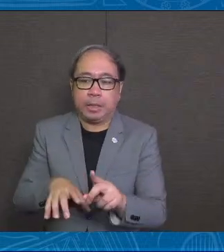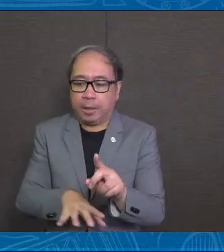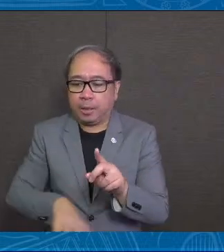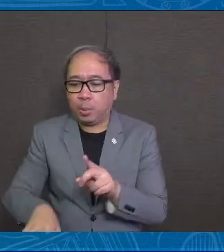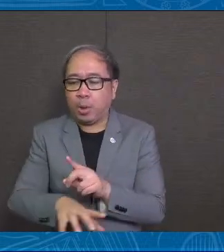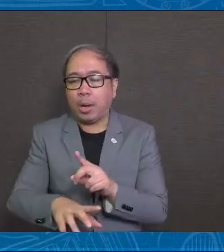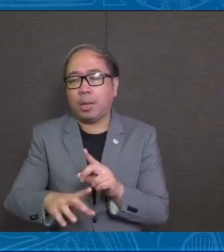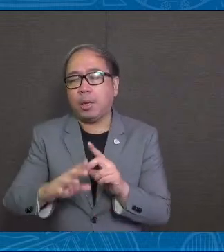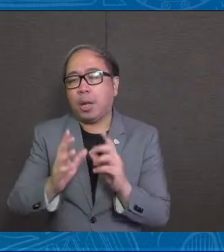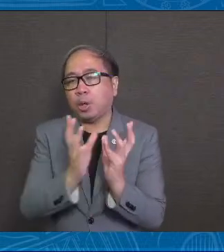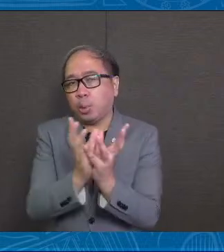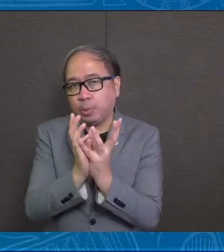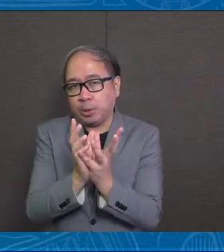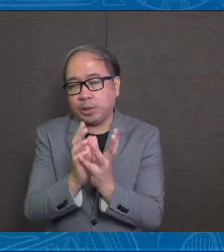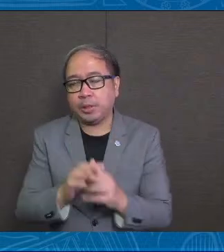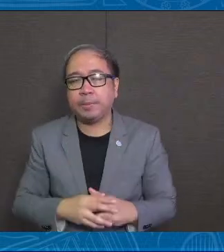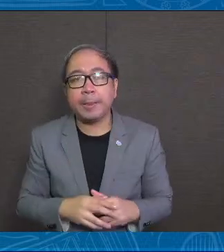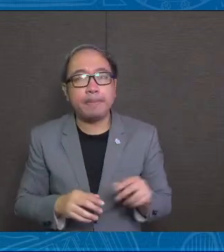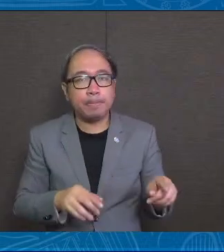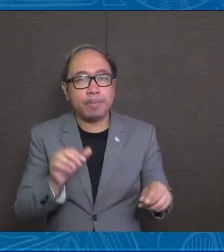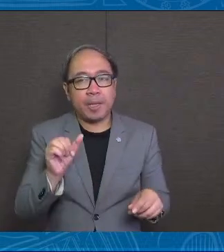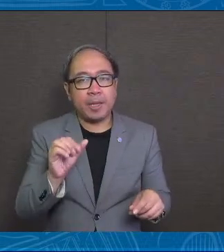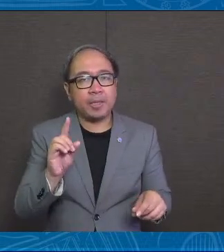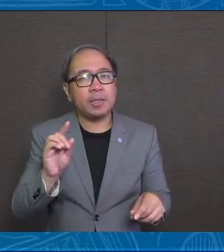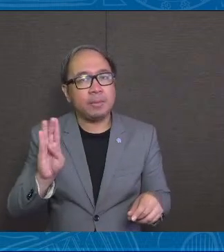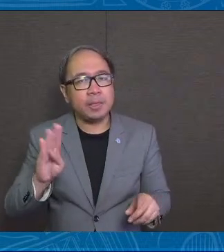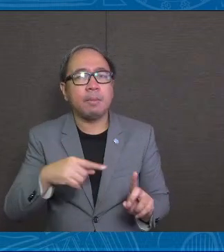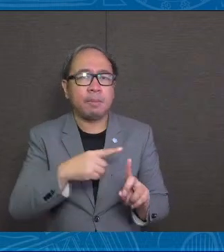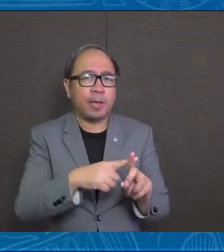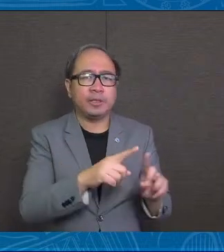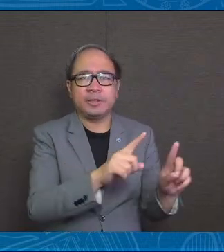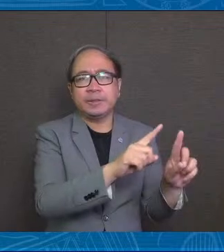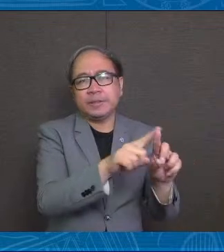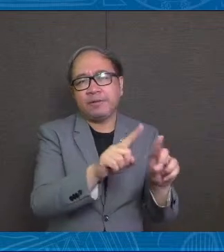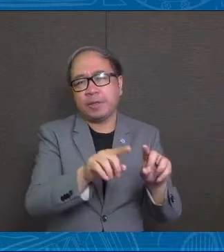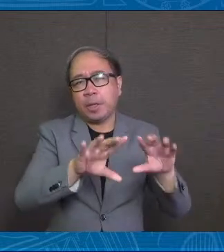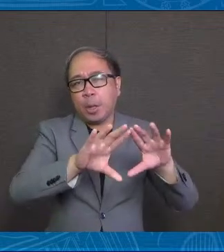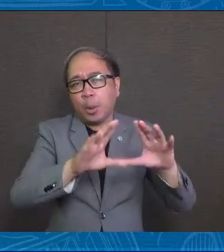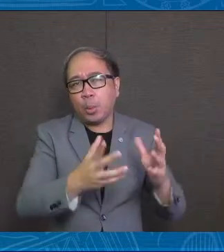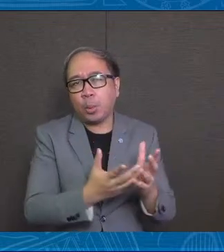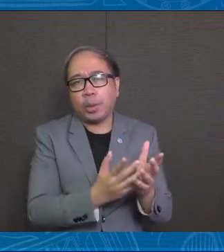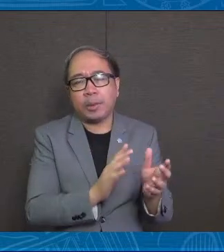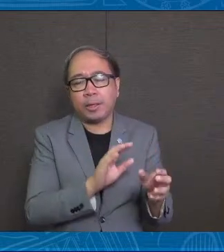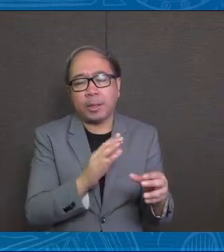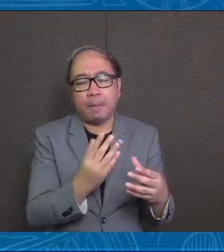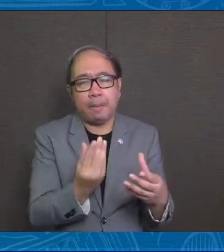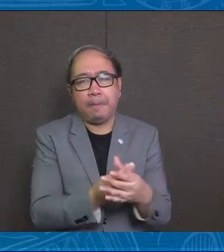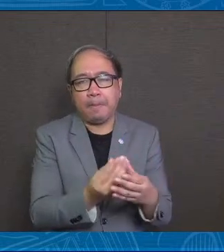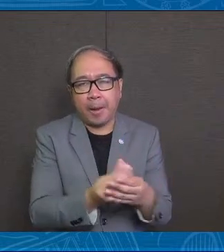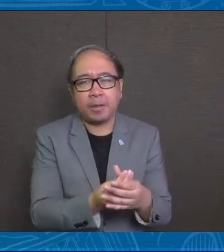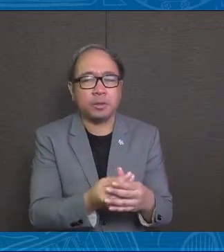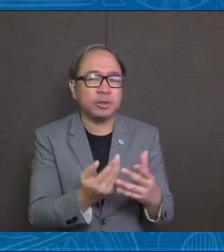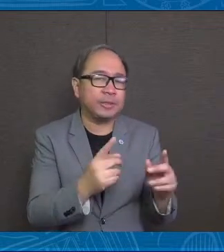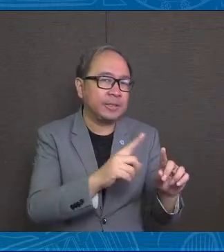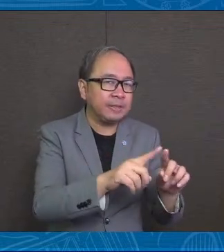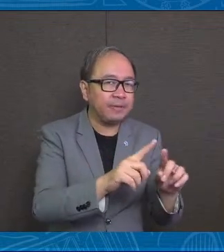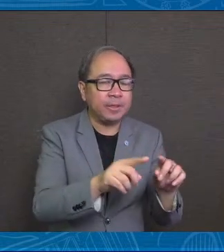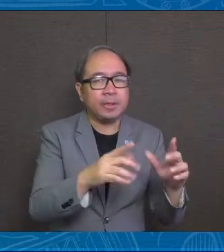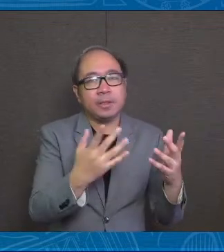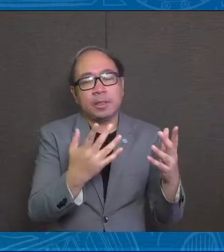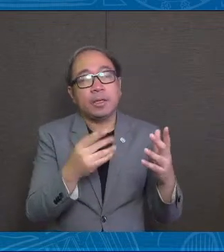ADB, and it's not just ADB, international financial institutions, especially the multilateral development banks, we are focusing